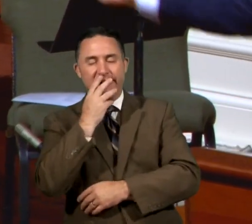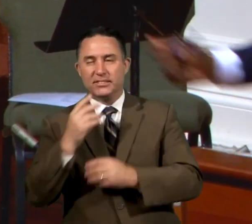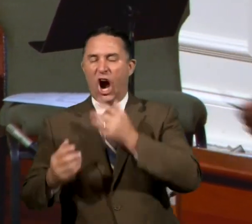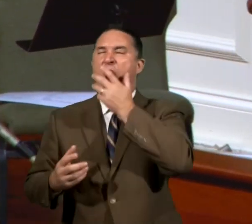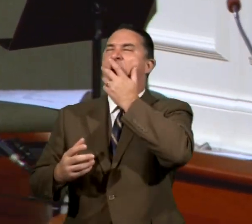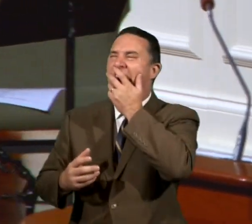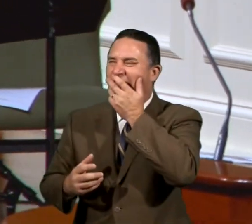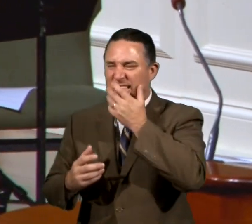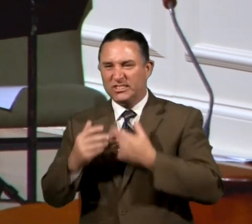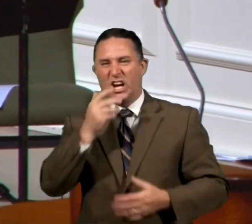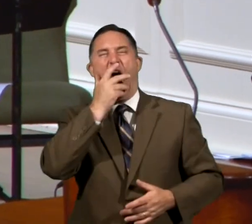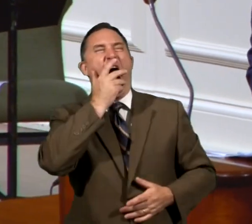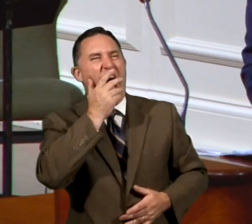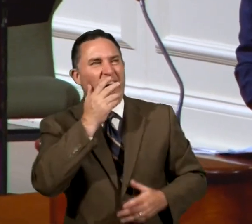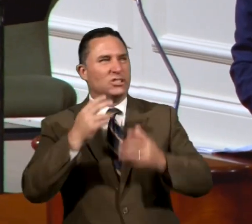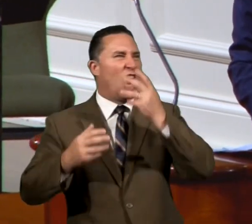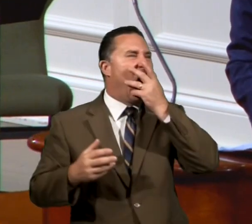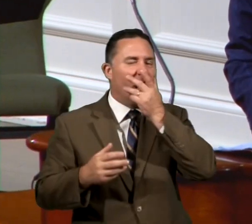fest in this thing.